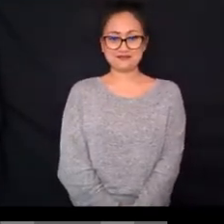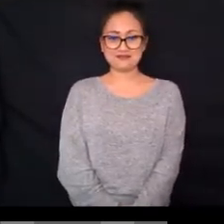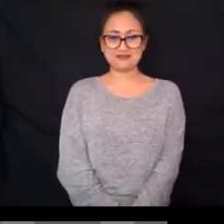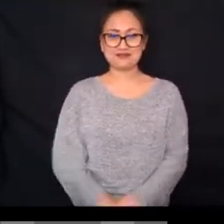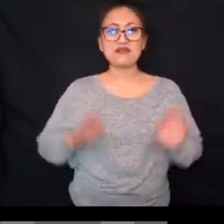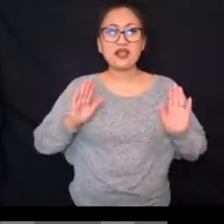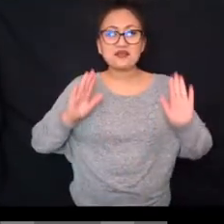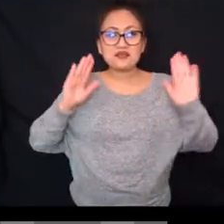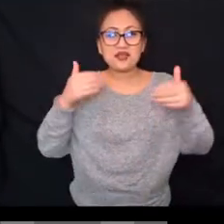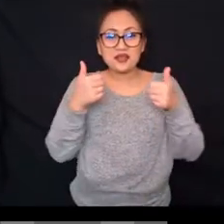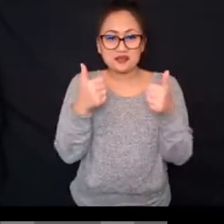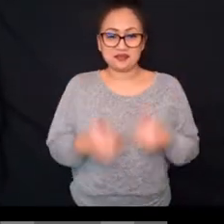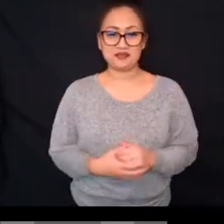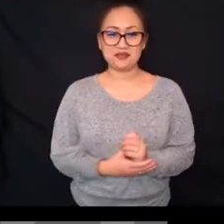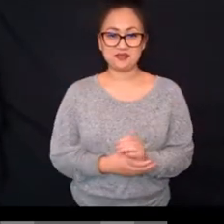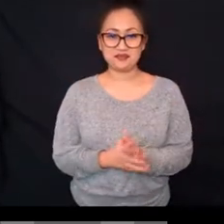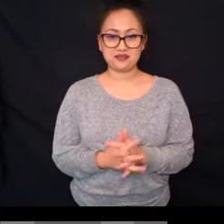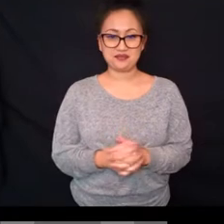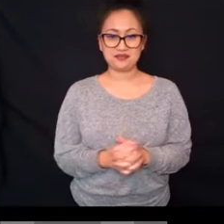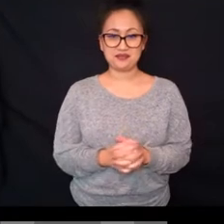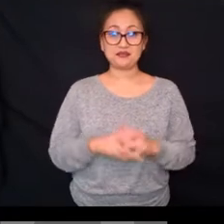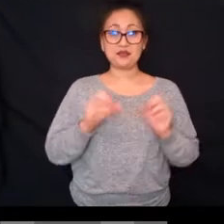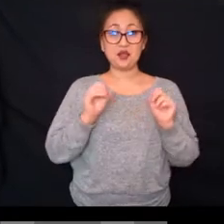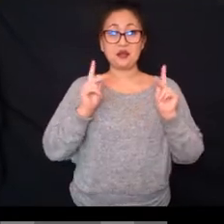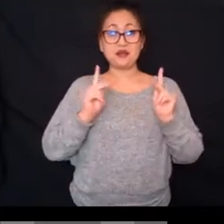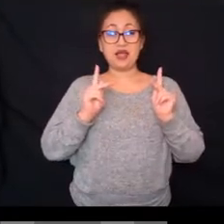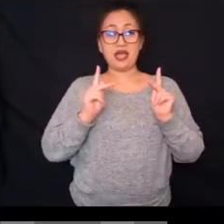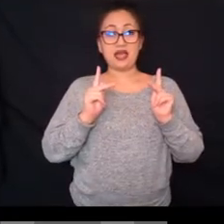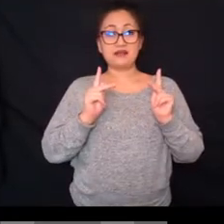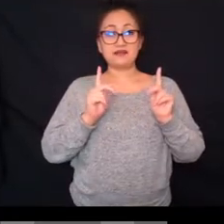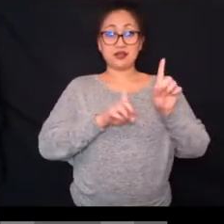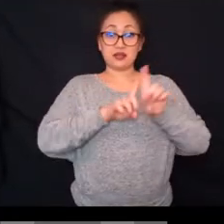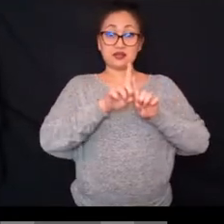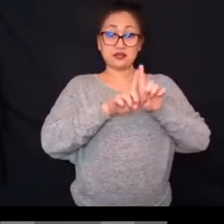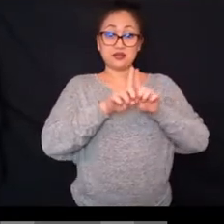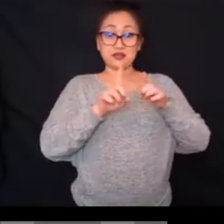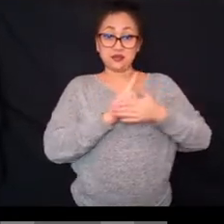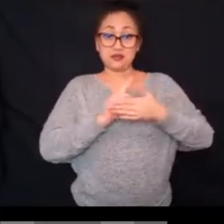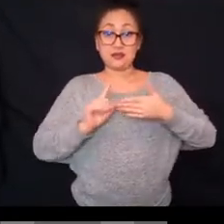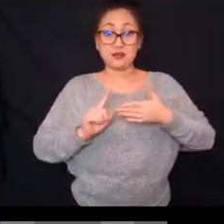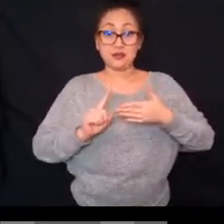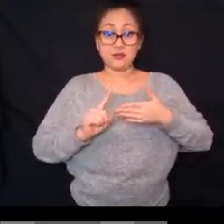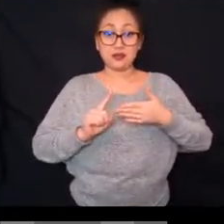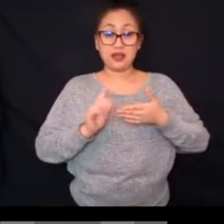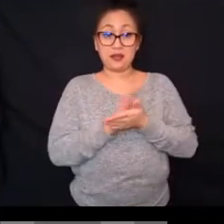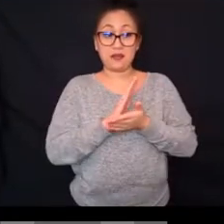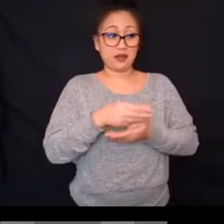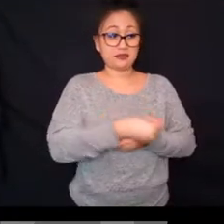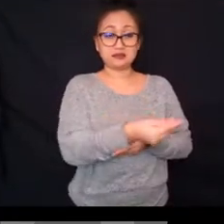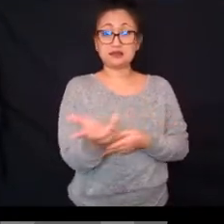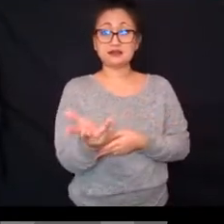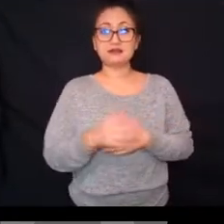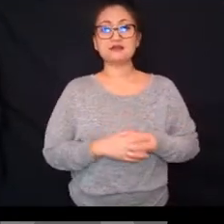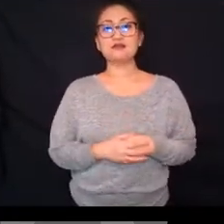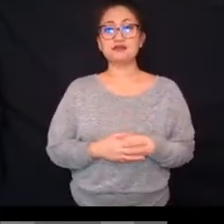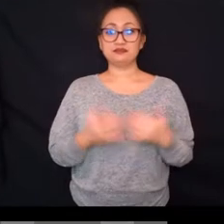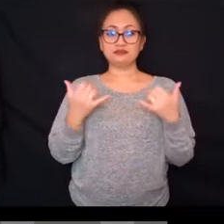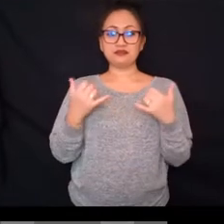Great job. All right, my star of the week. If you'll hand one of those to everybody. Let's see if we can get our chairs